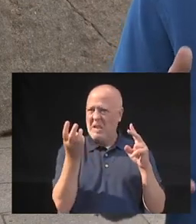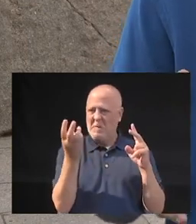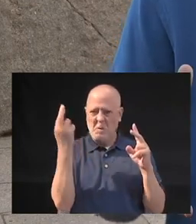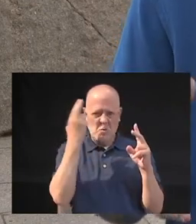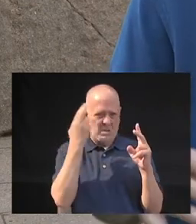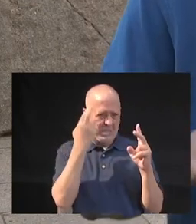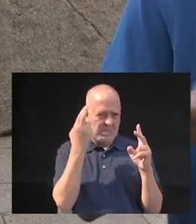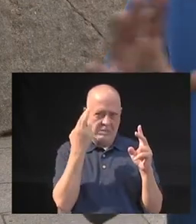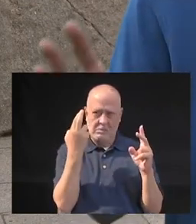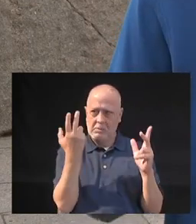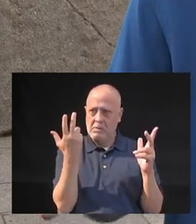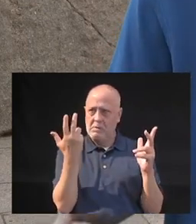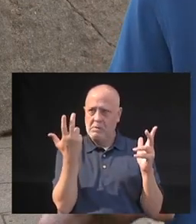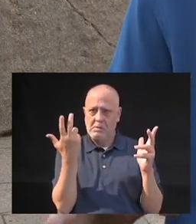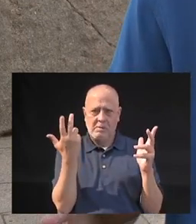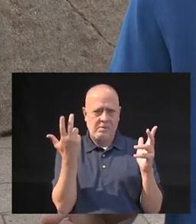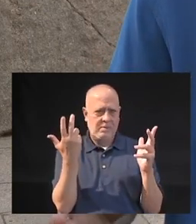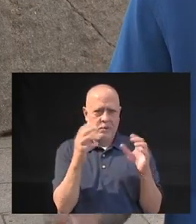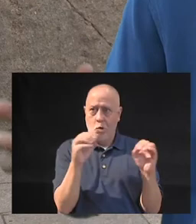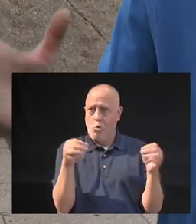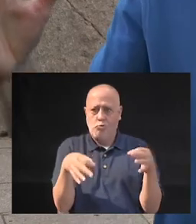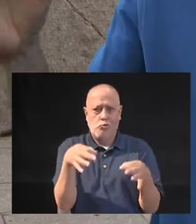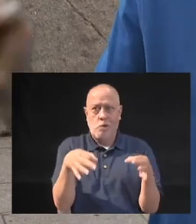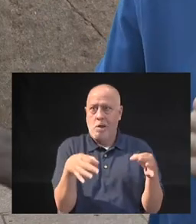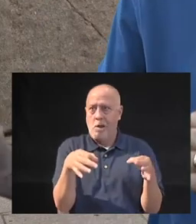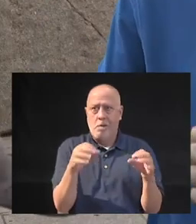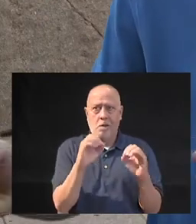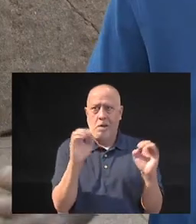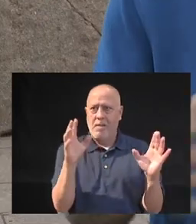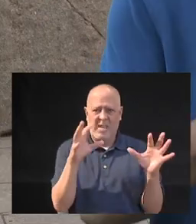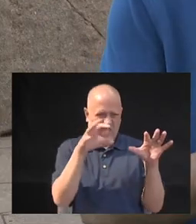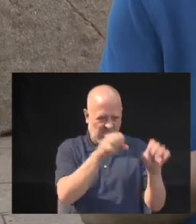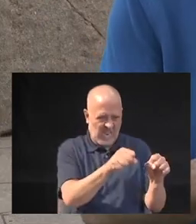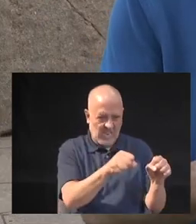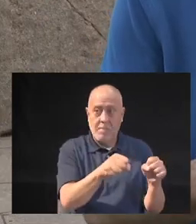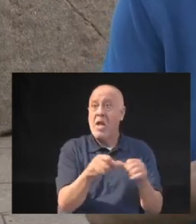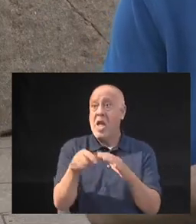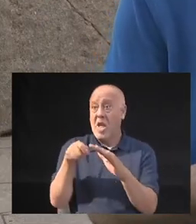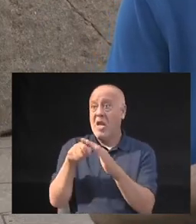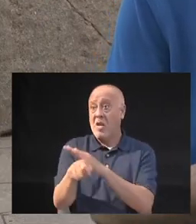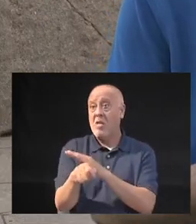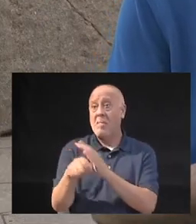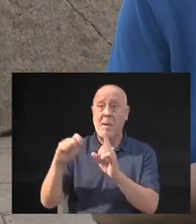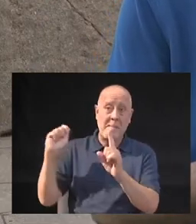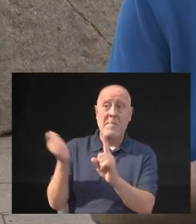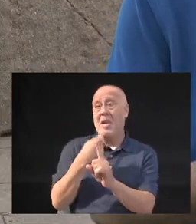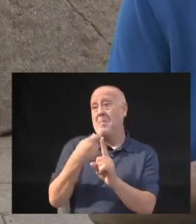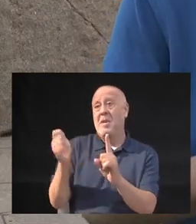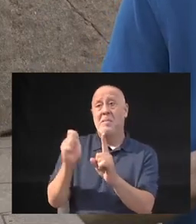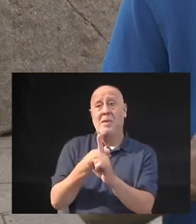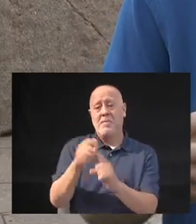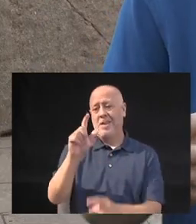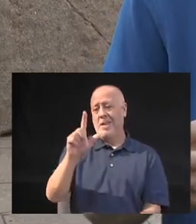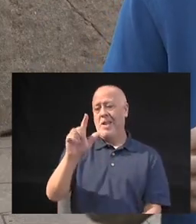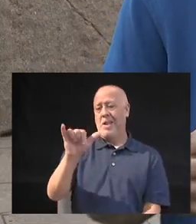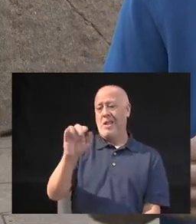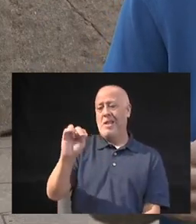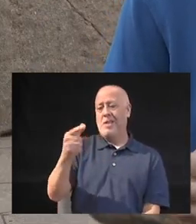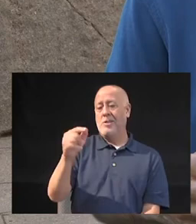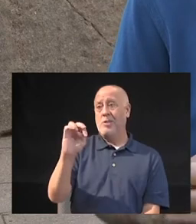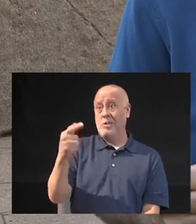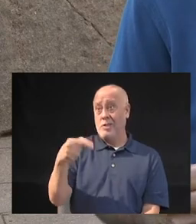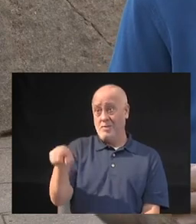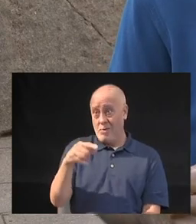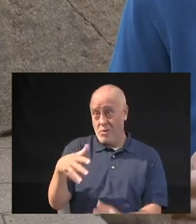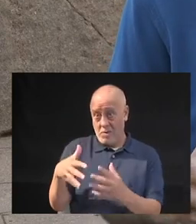or provocation and certainly no trial, take a person and execute them by lynching. And if you're